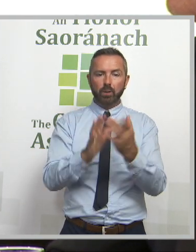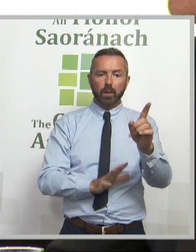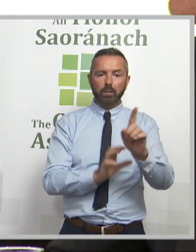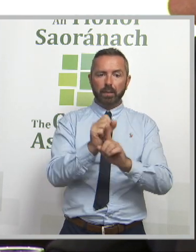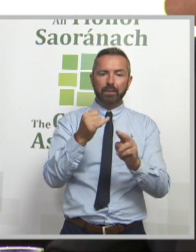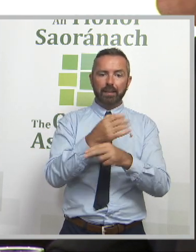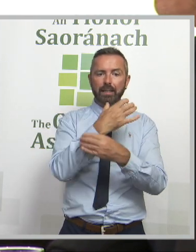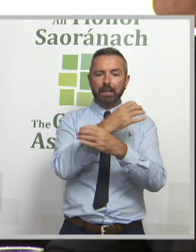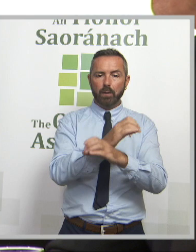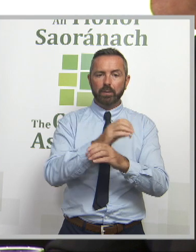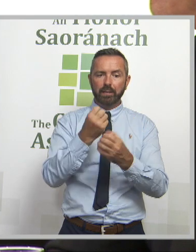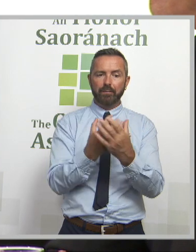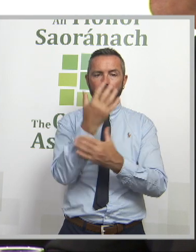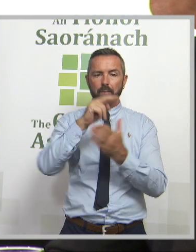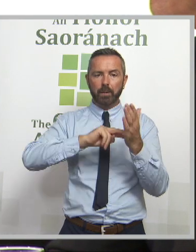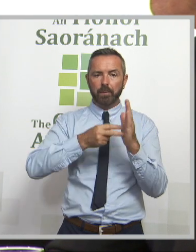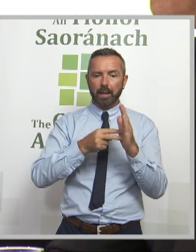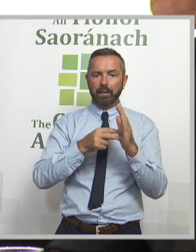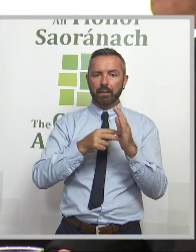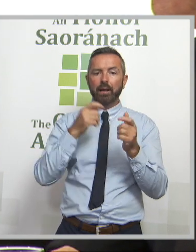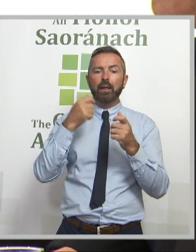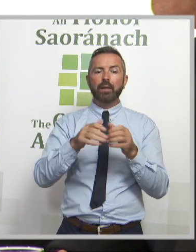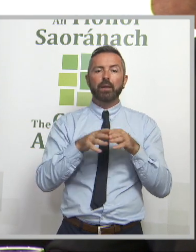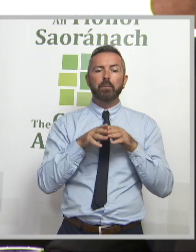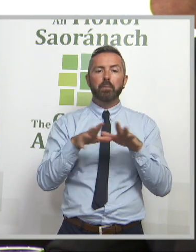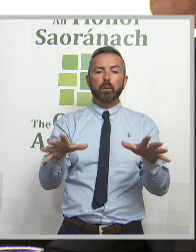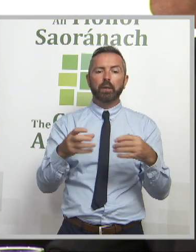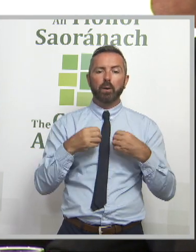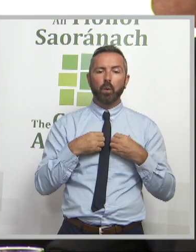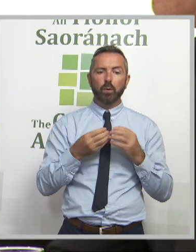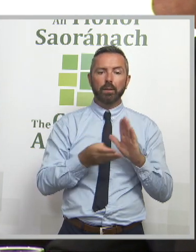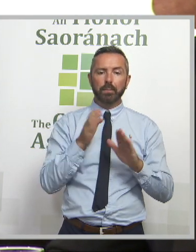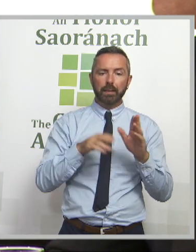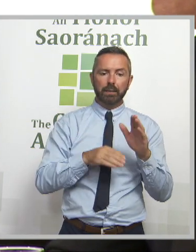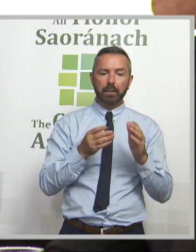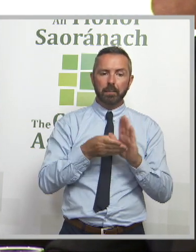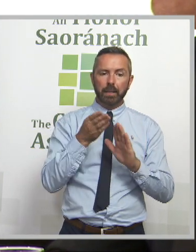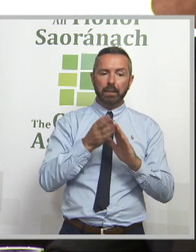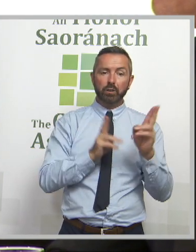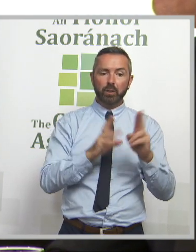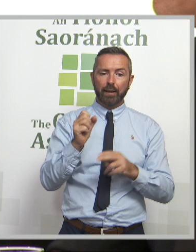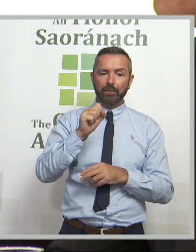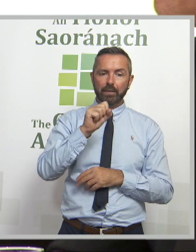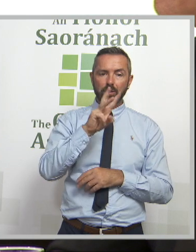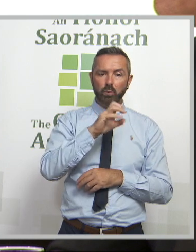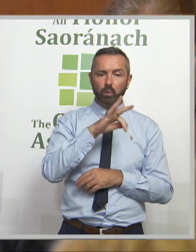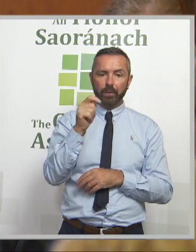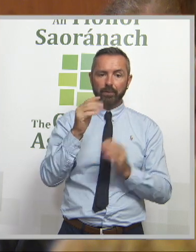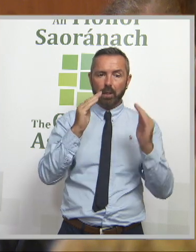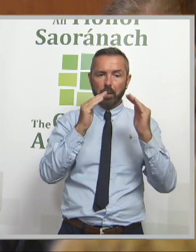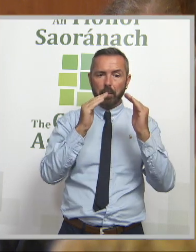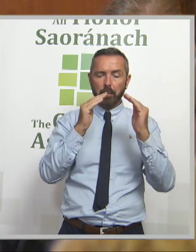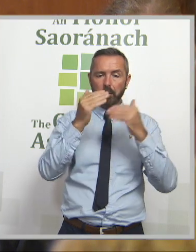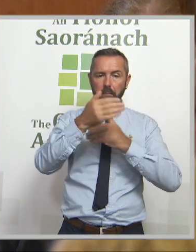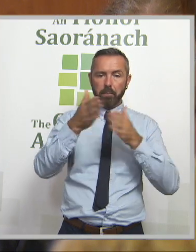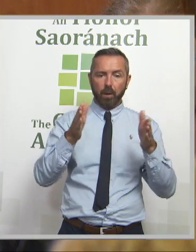development plans that publicly owned buildings should have swift boxes and things like that on them,